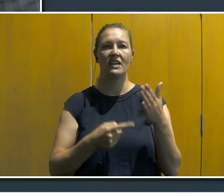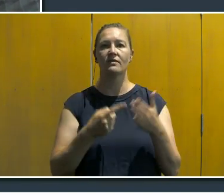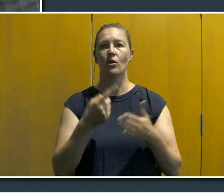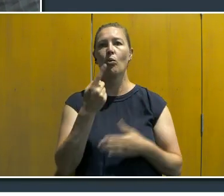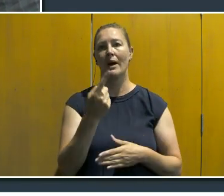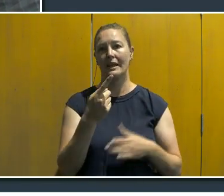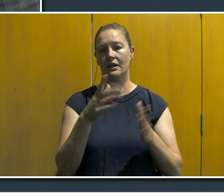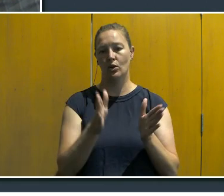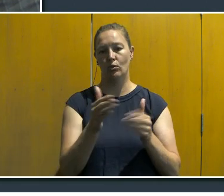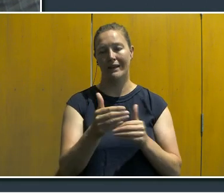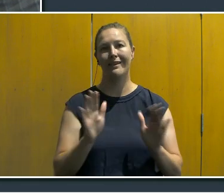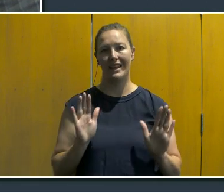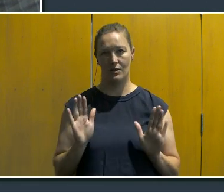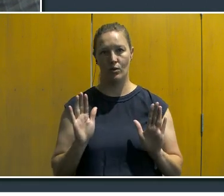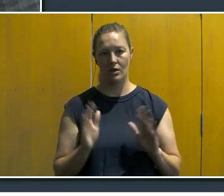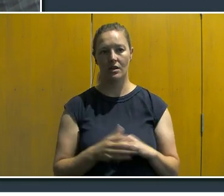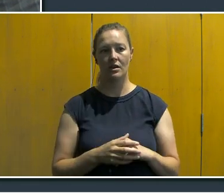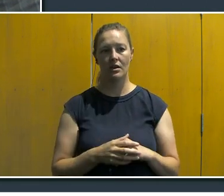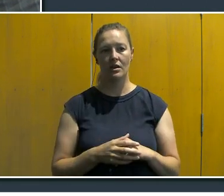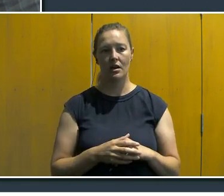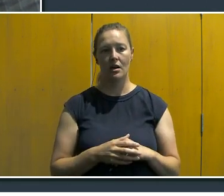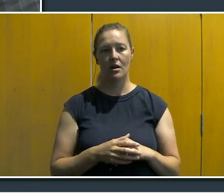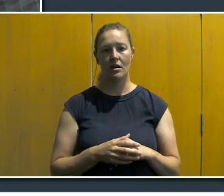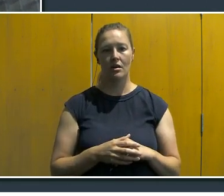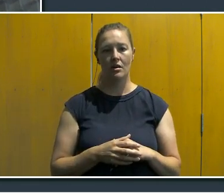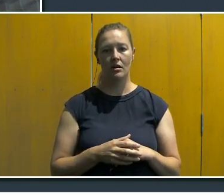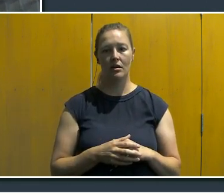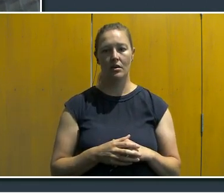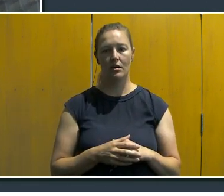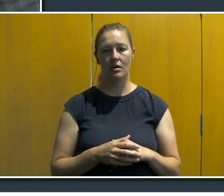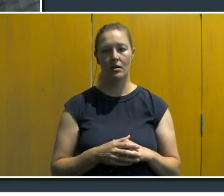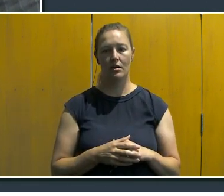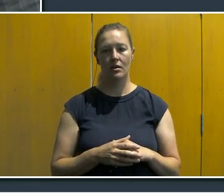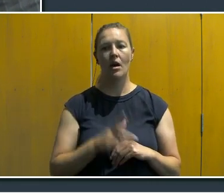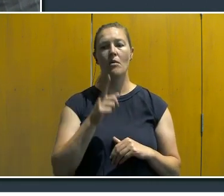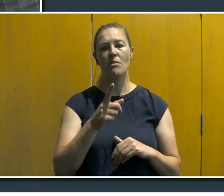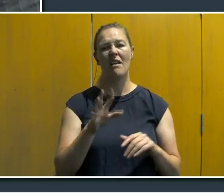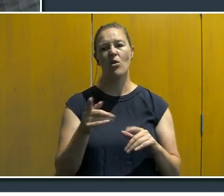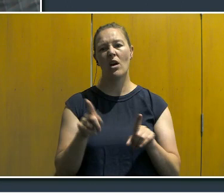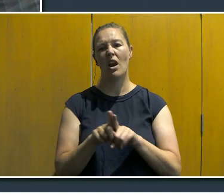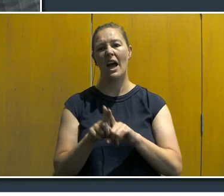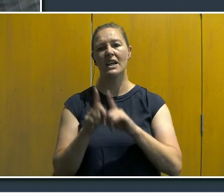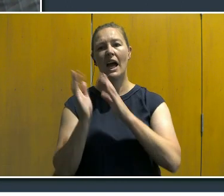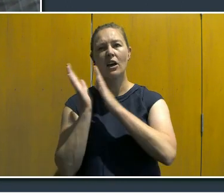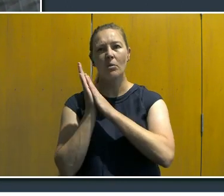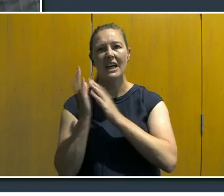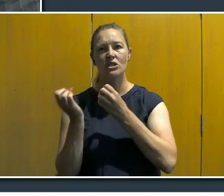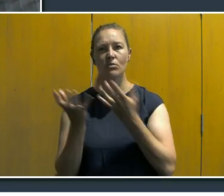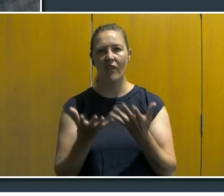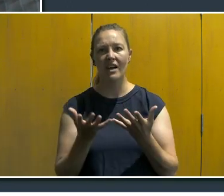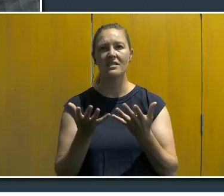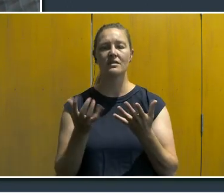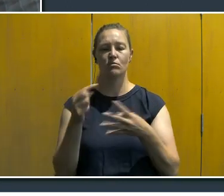unit, and we'd be looking at putting a different methodology in place for the likes of accommodation providers,